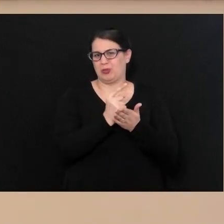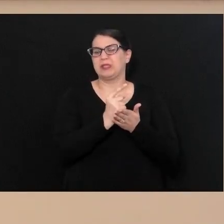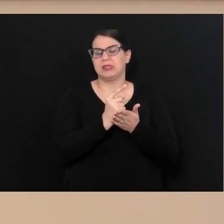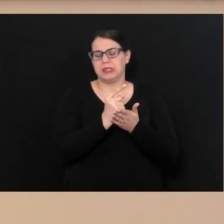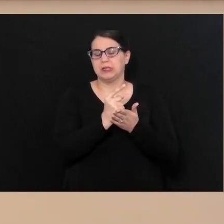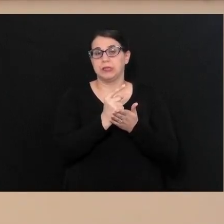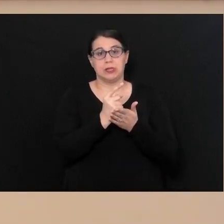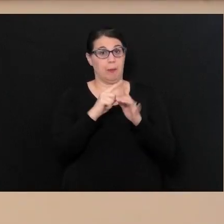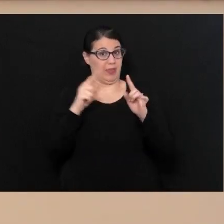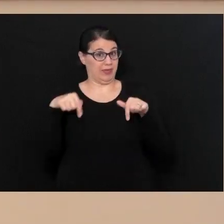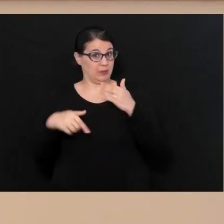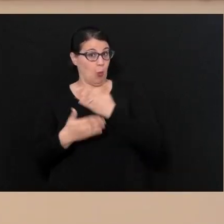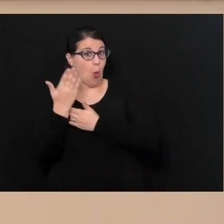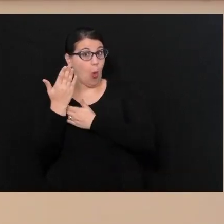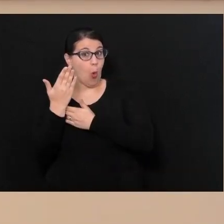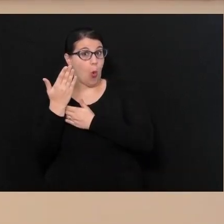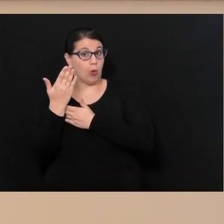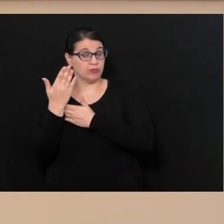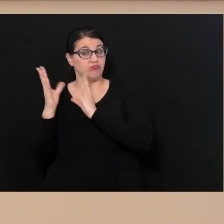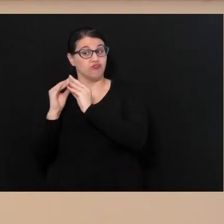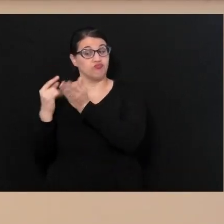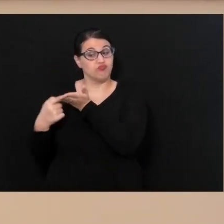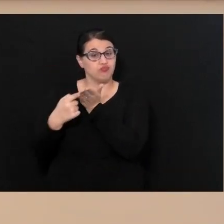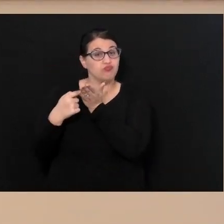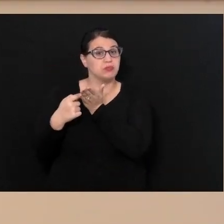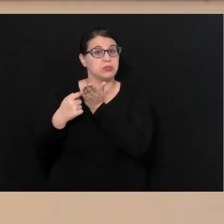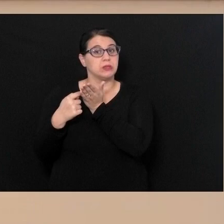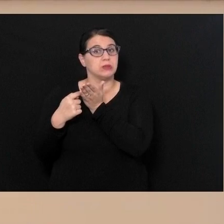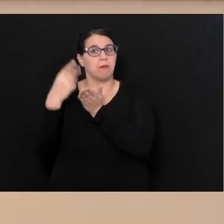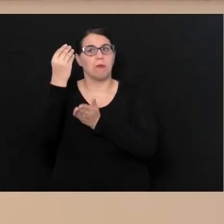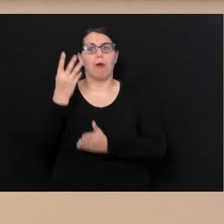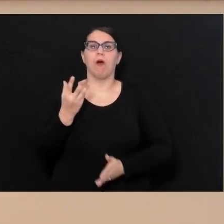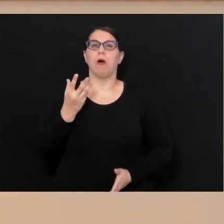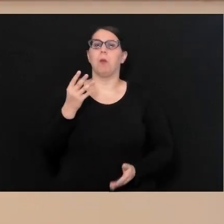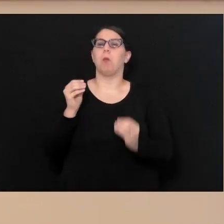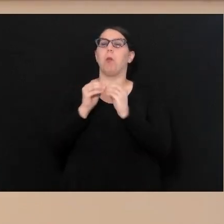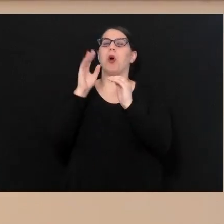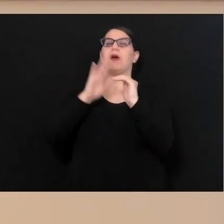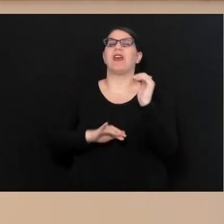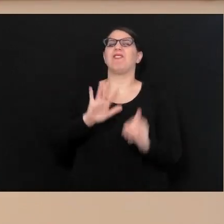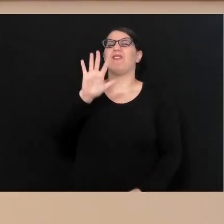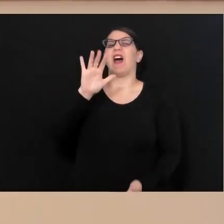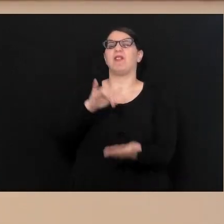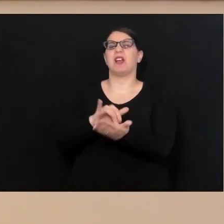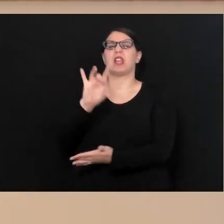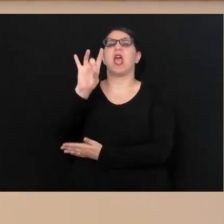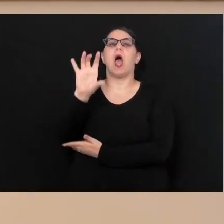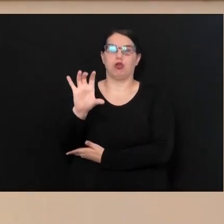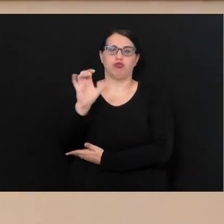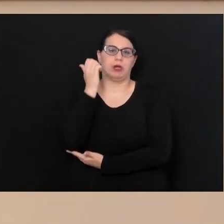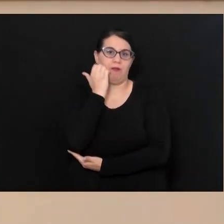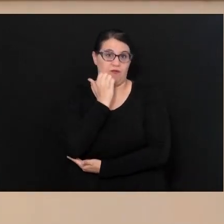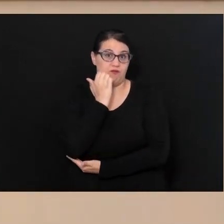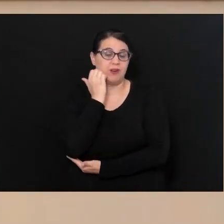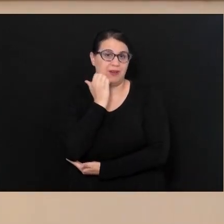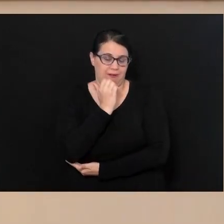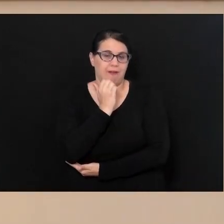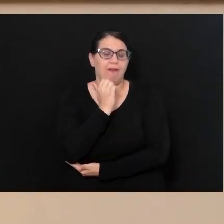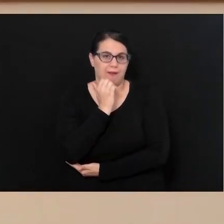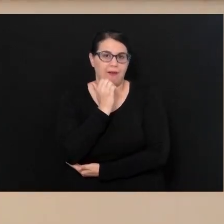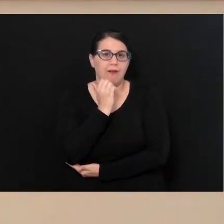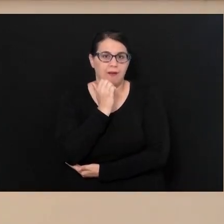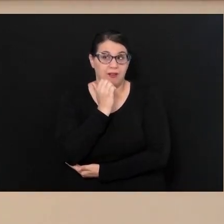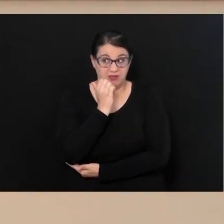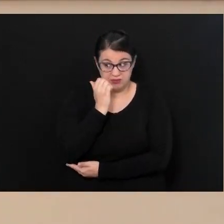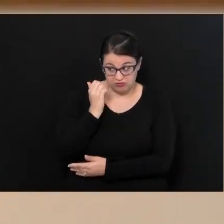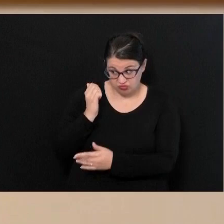and Dr. Marsh and I received, I believe, was over 5,800 daily. And Bill, maybe you could add more detail to